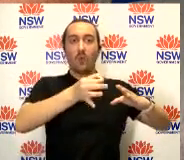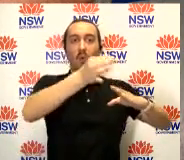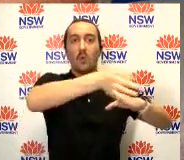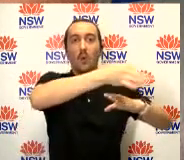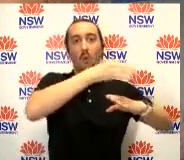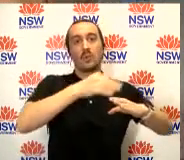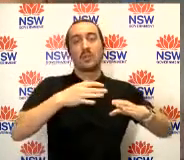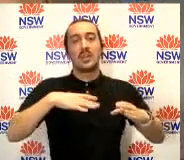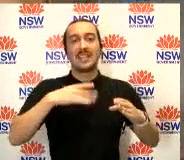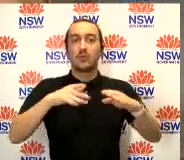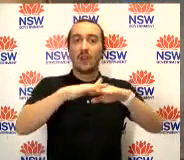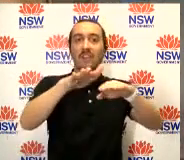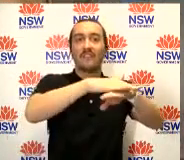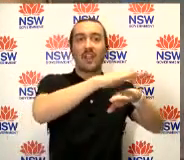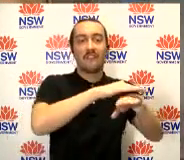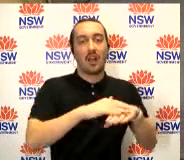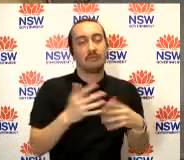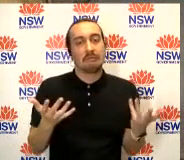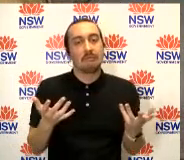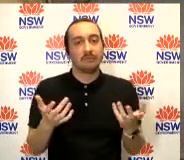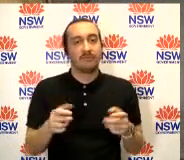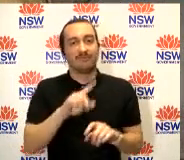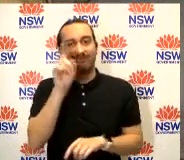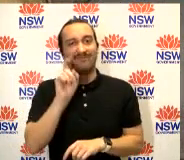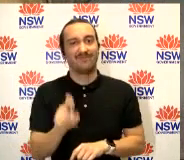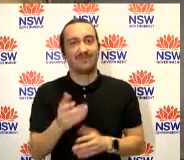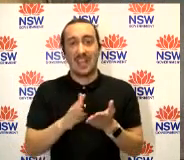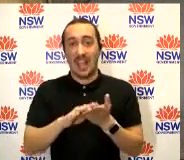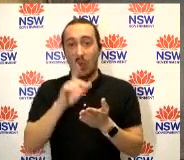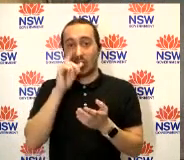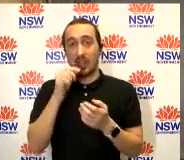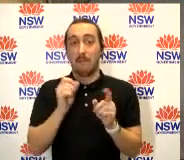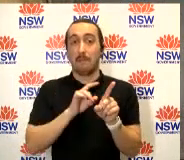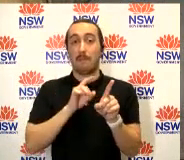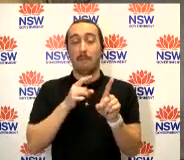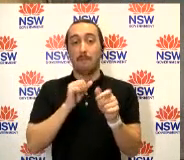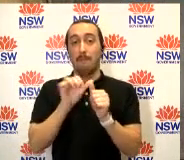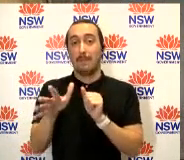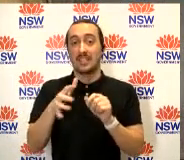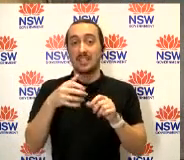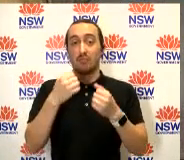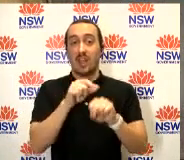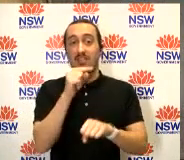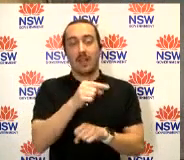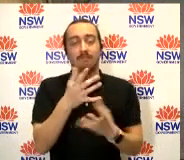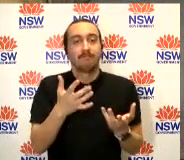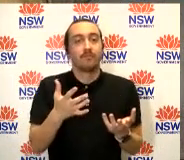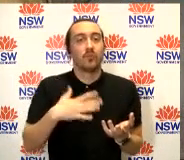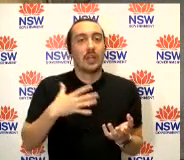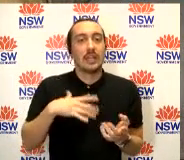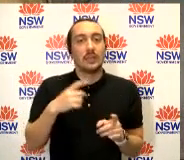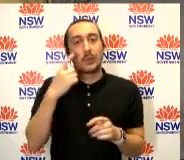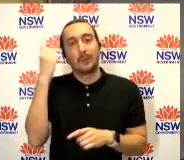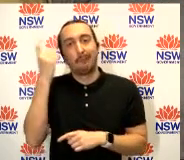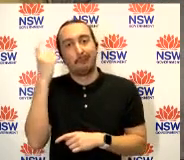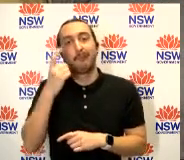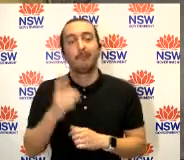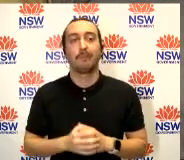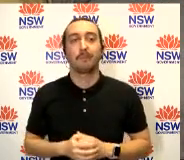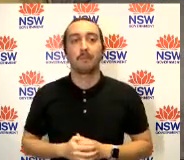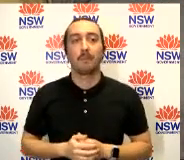Yep. Okay, so one I've got here is that is there any standard around the use of ladders or mobile